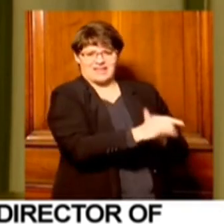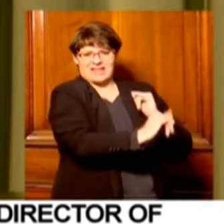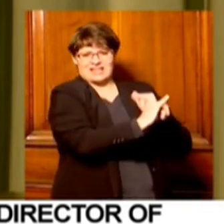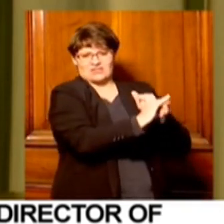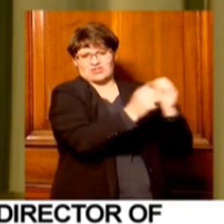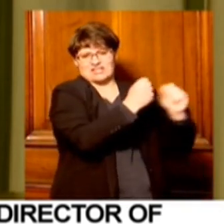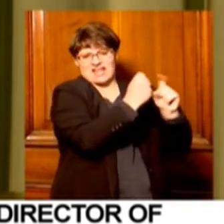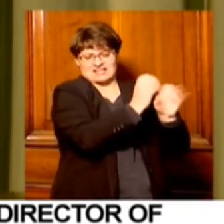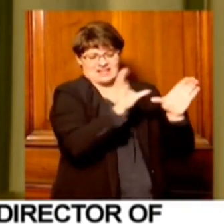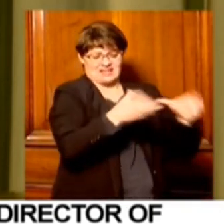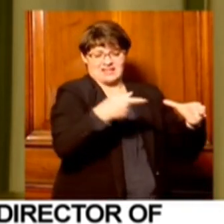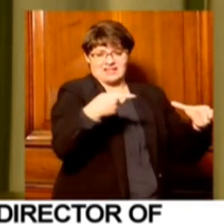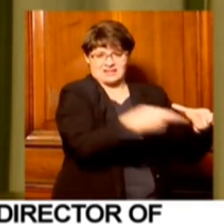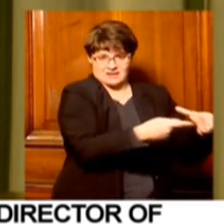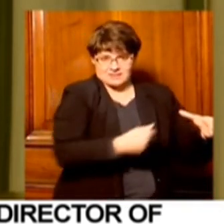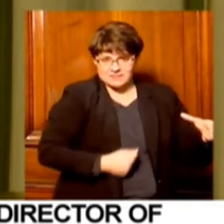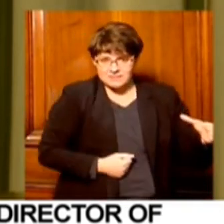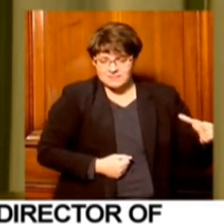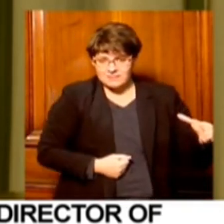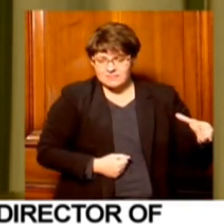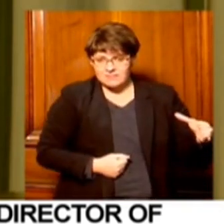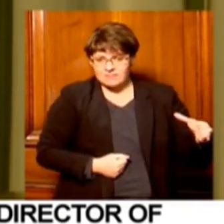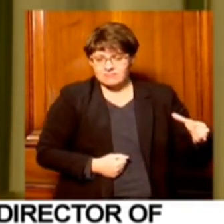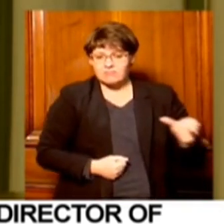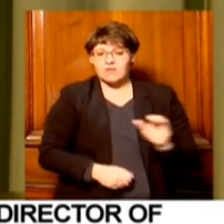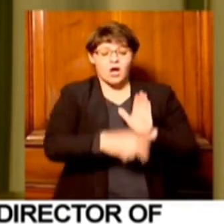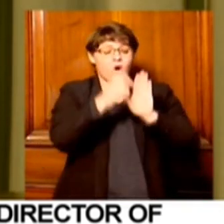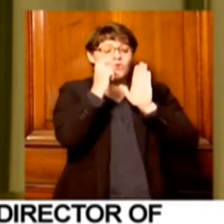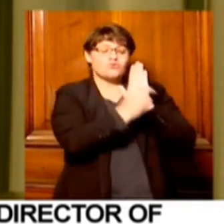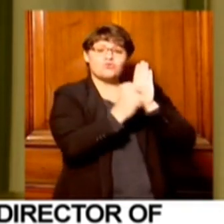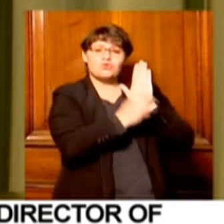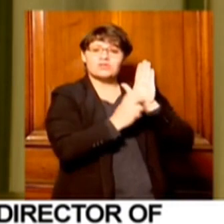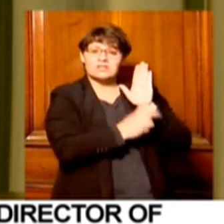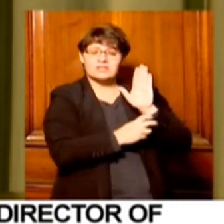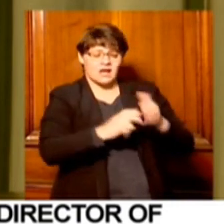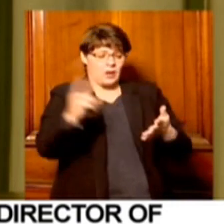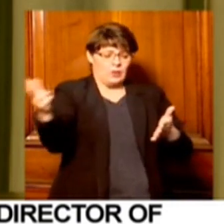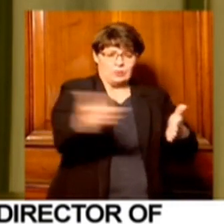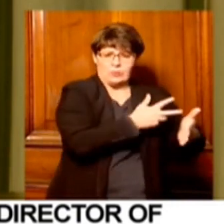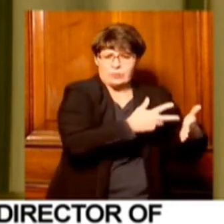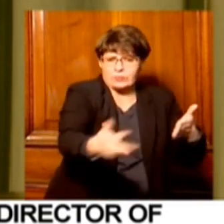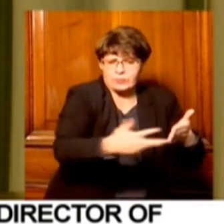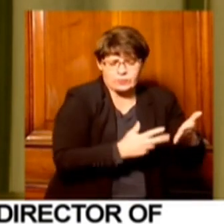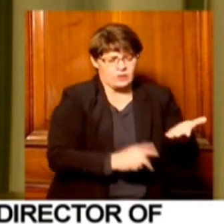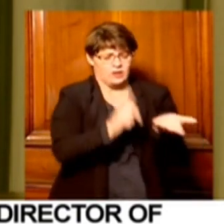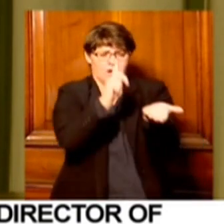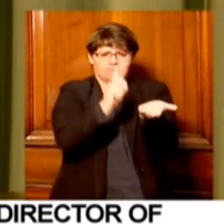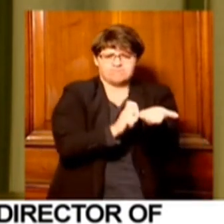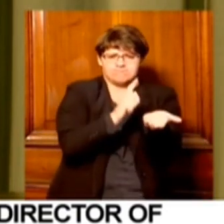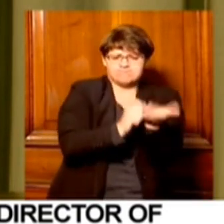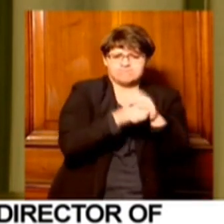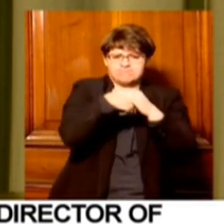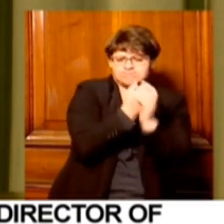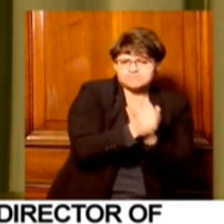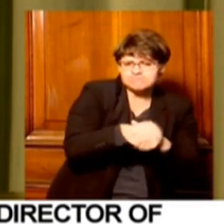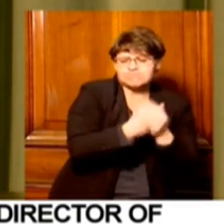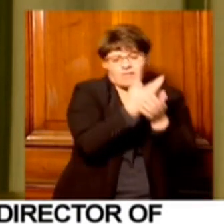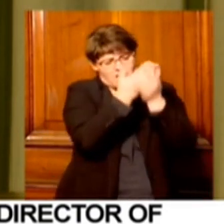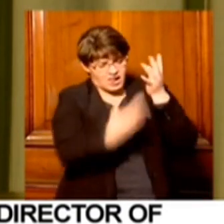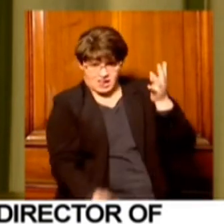industry in our country. While the rules relating to disinfecting and sanitizing public